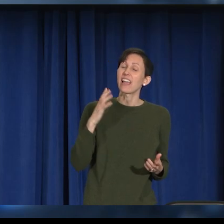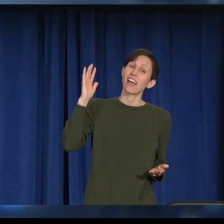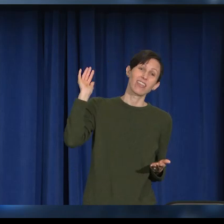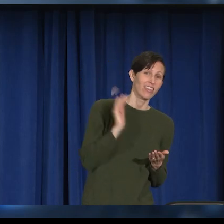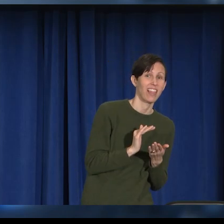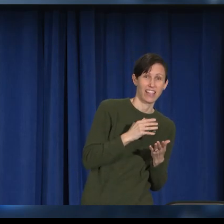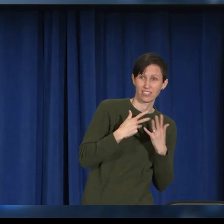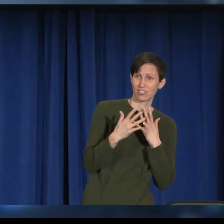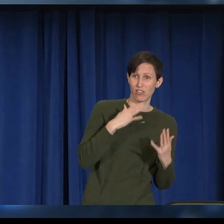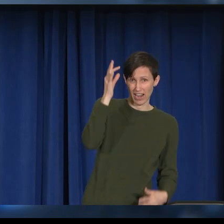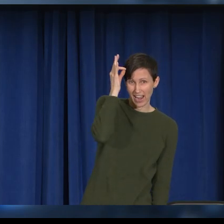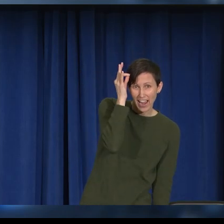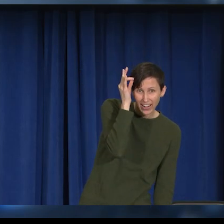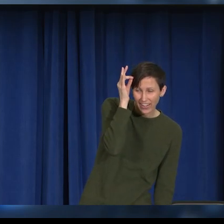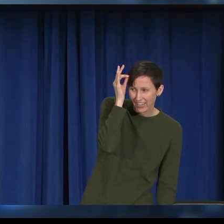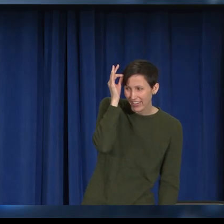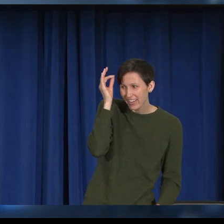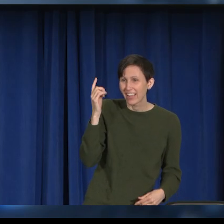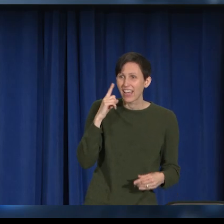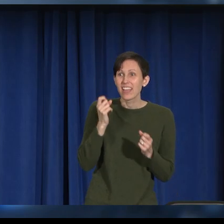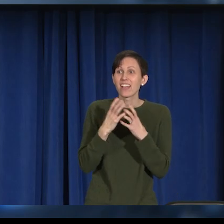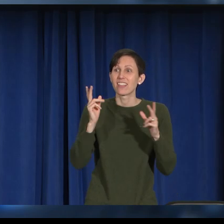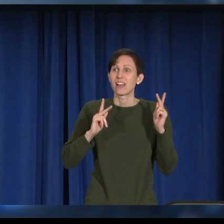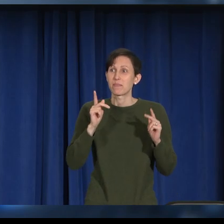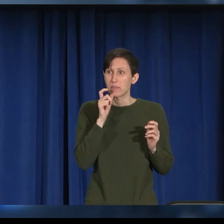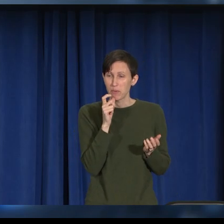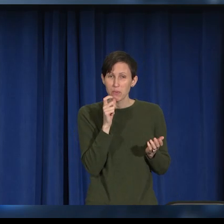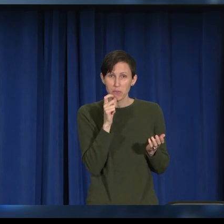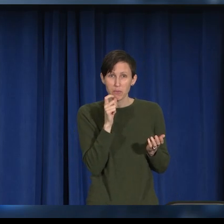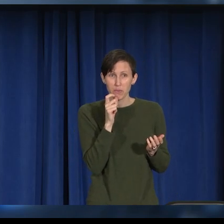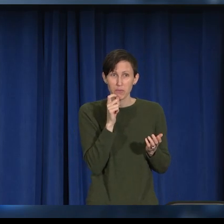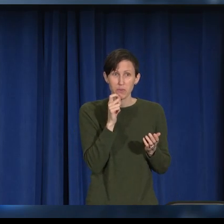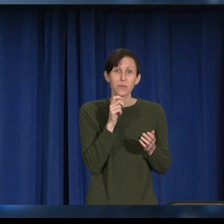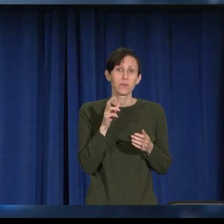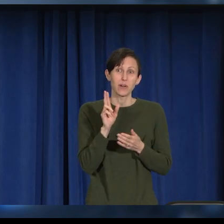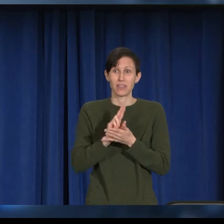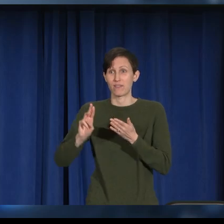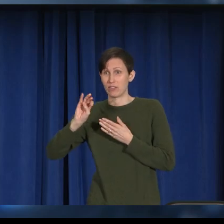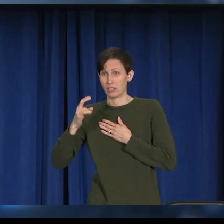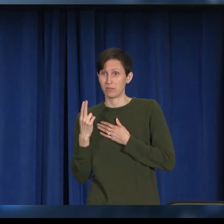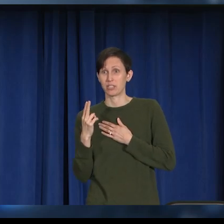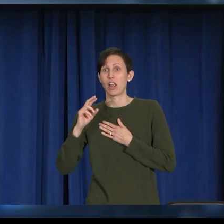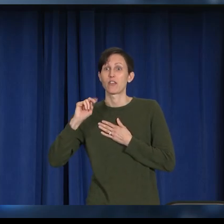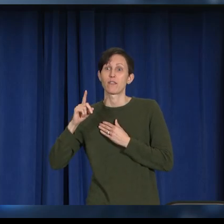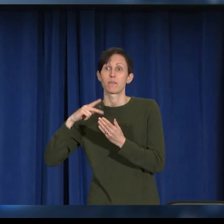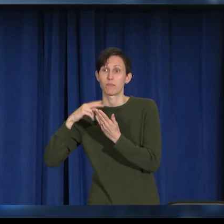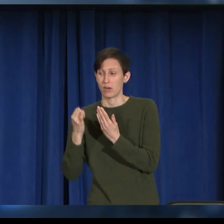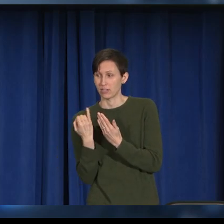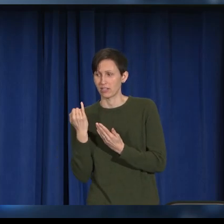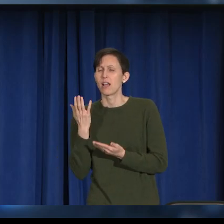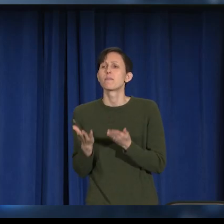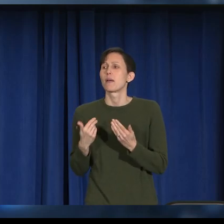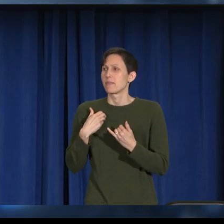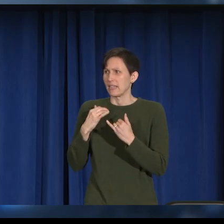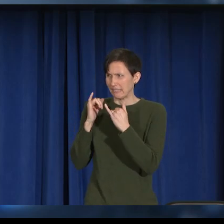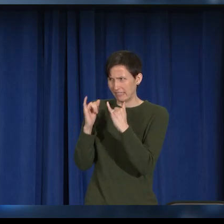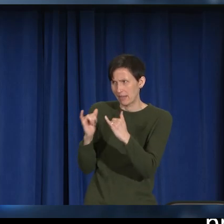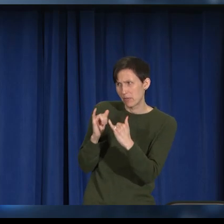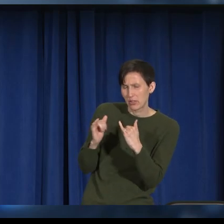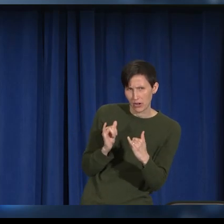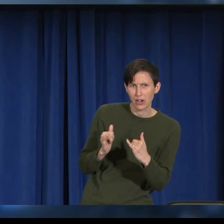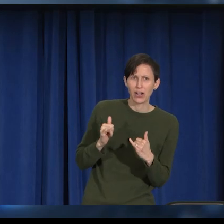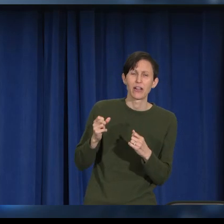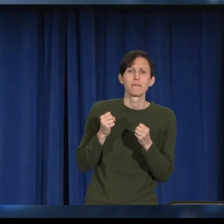And I think a lot of people who have been at the University of Michigan's neurodiversity project have probably had some more grey hairs as